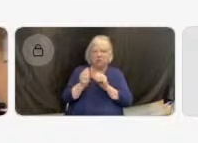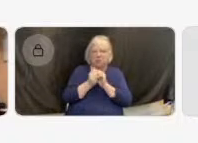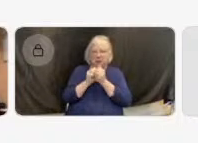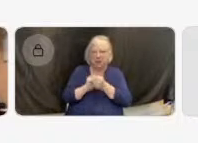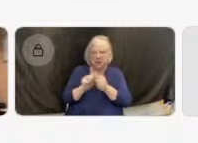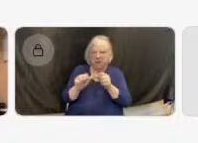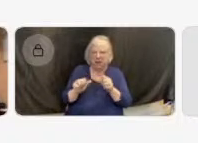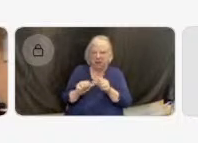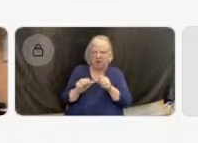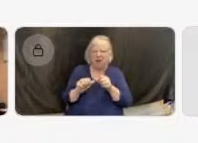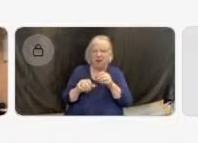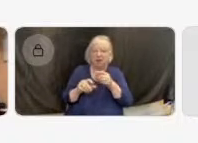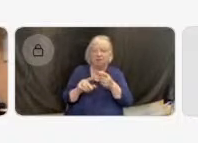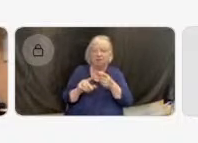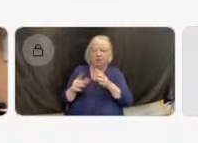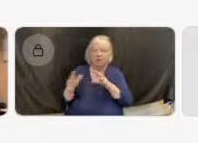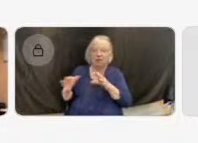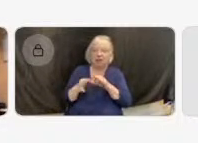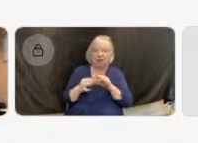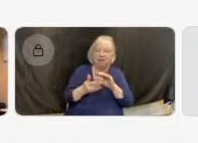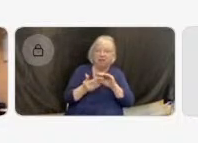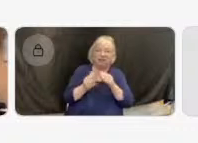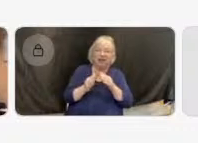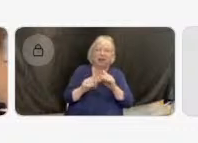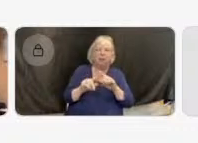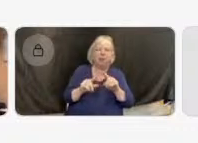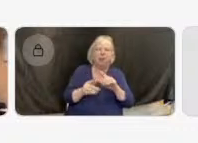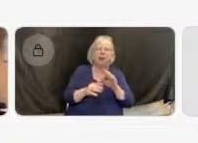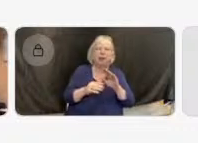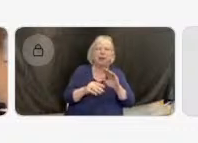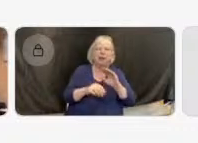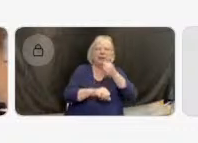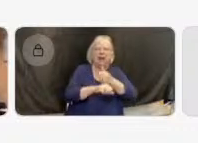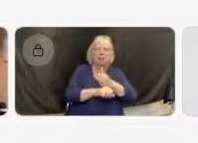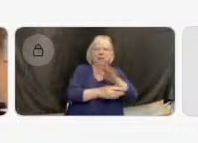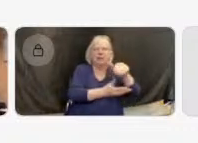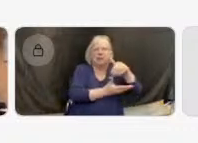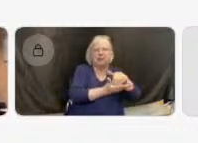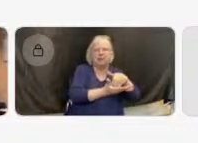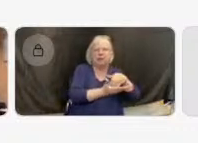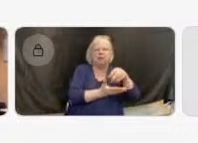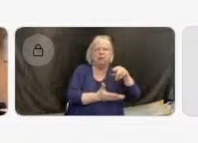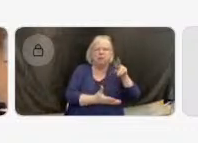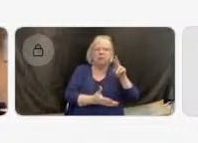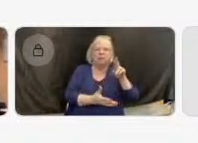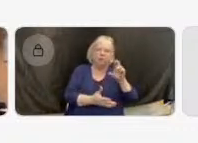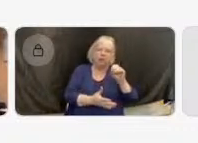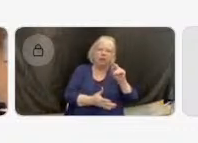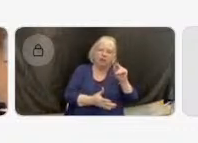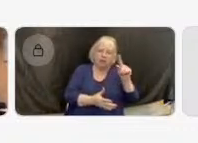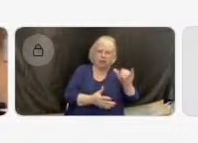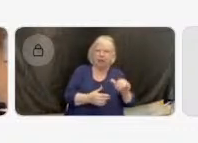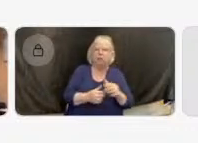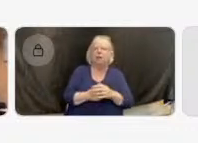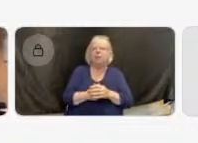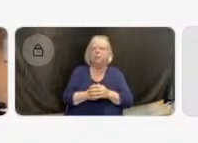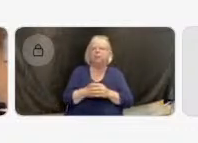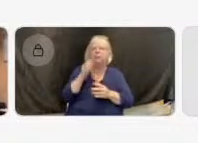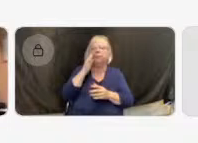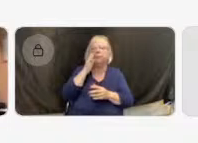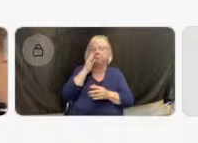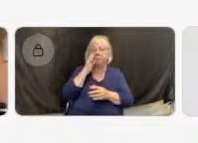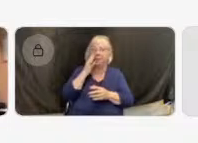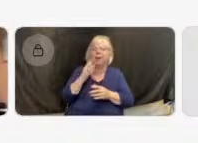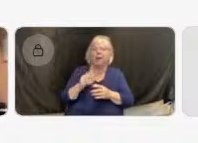county, and address the drastic disparity in property and value. Finally,